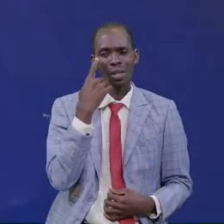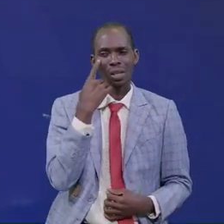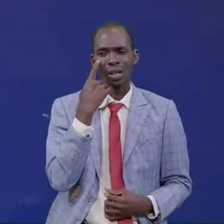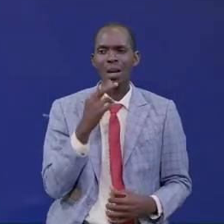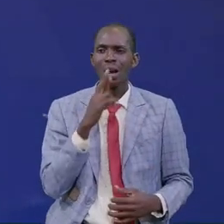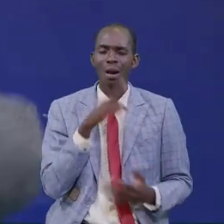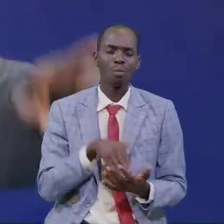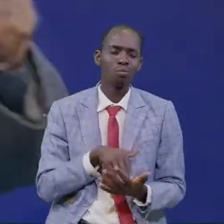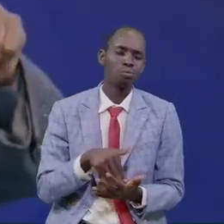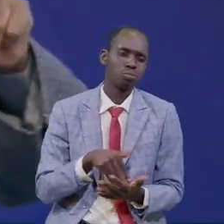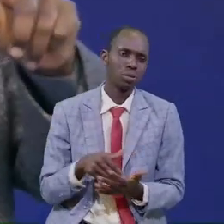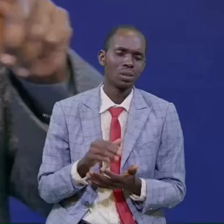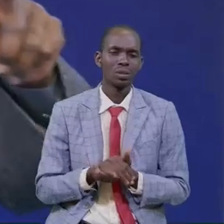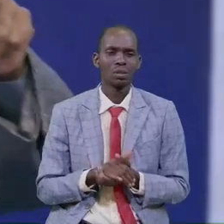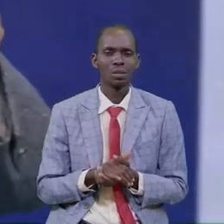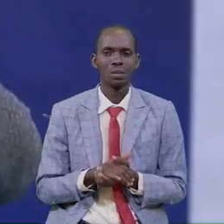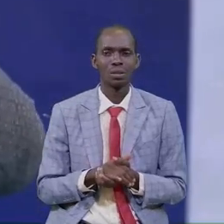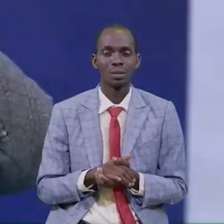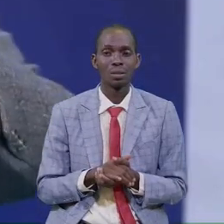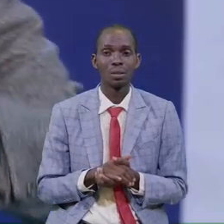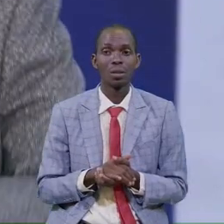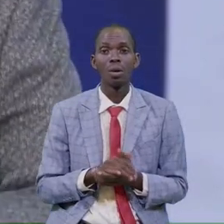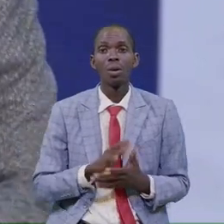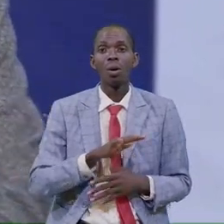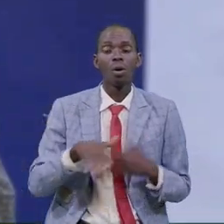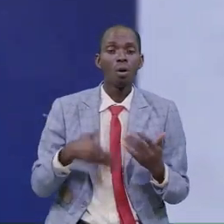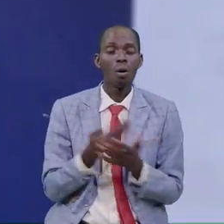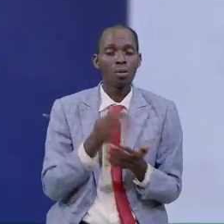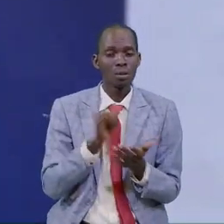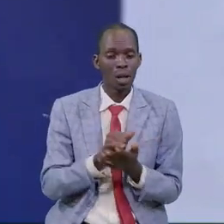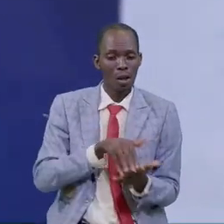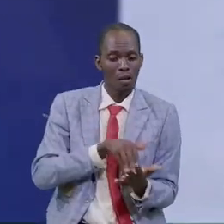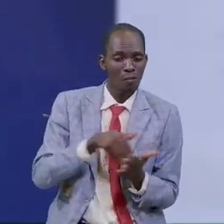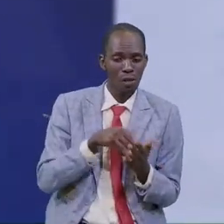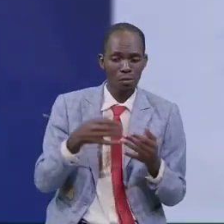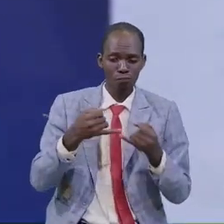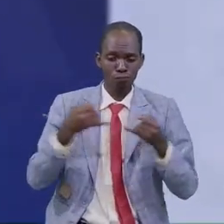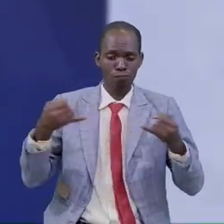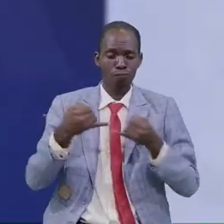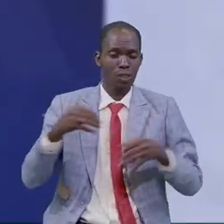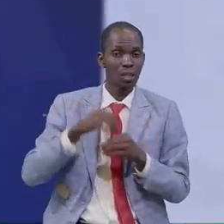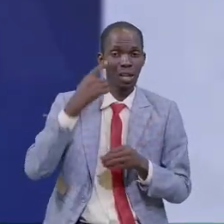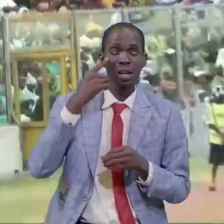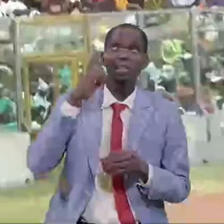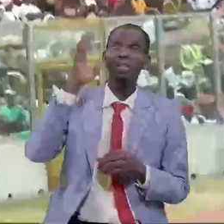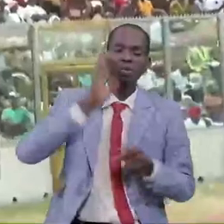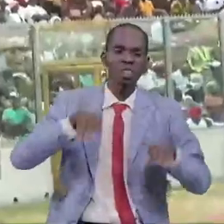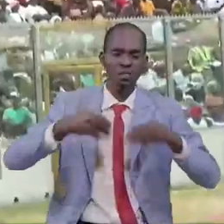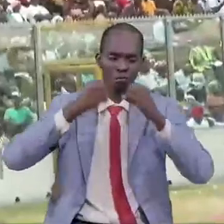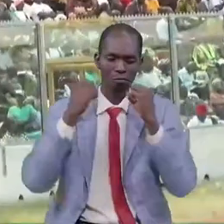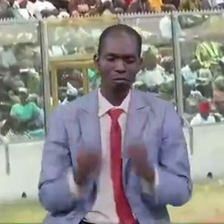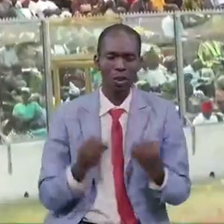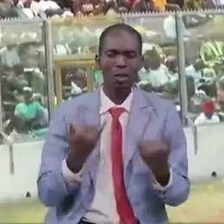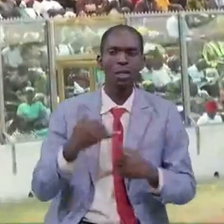Les nerfs those de feeble vos yeux nerves, sont faibles. It will strengthen them tonight in Jesus' name.